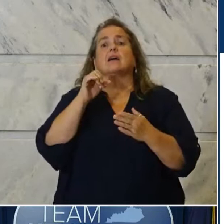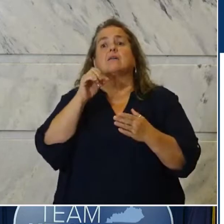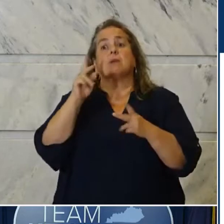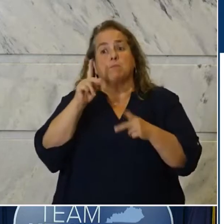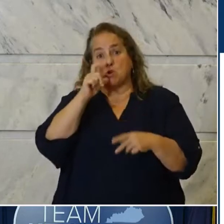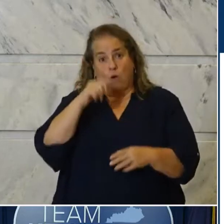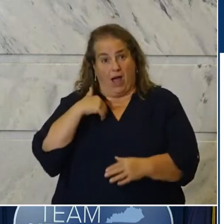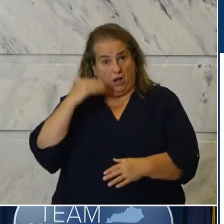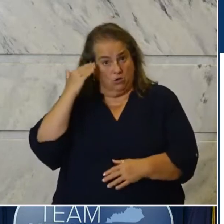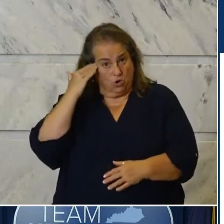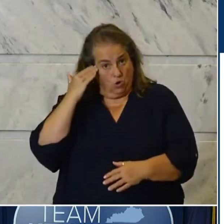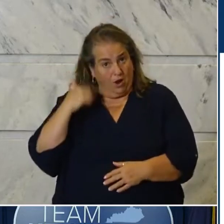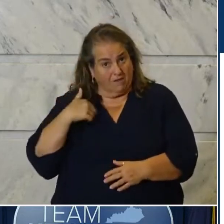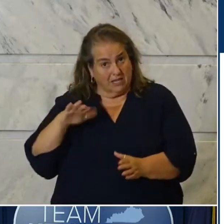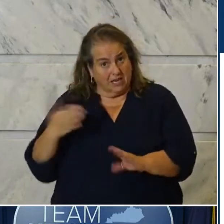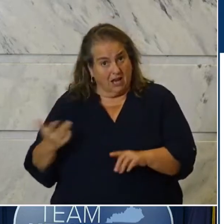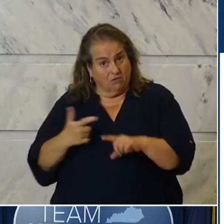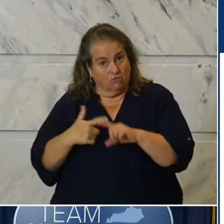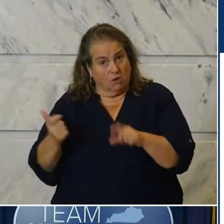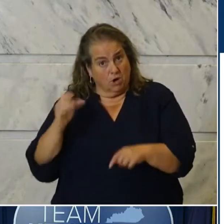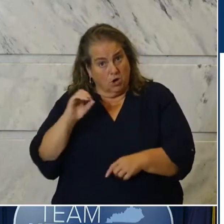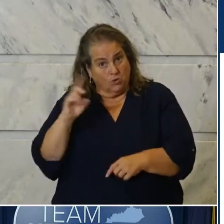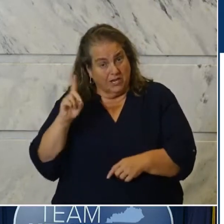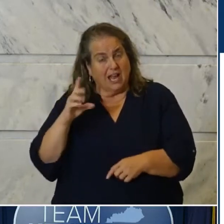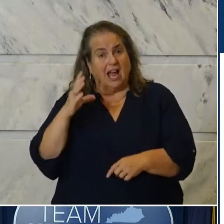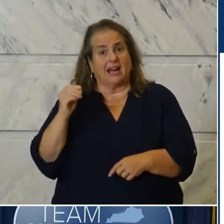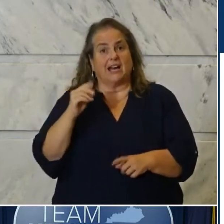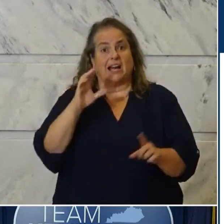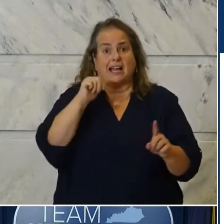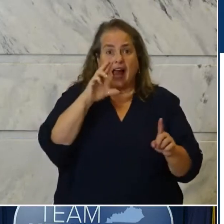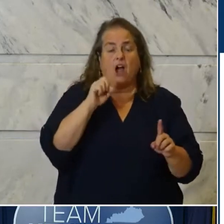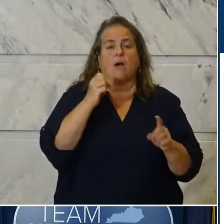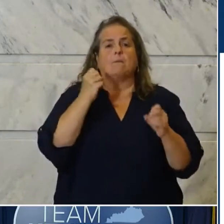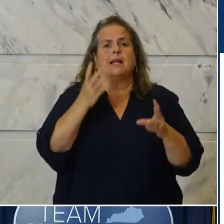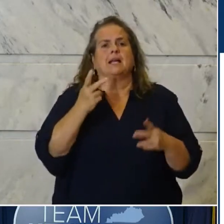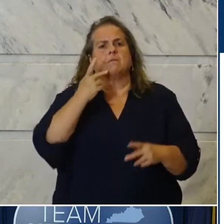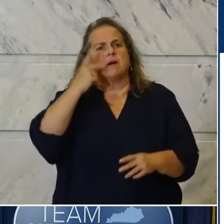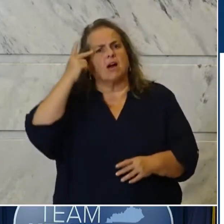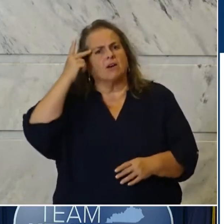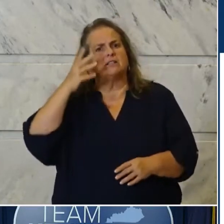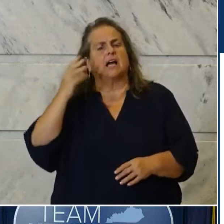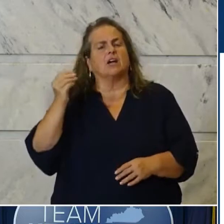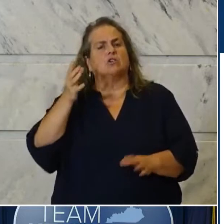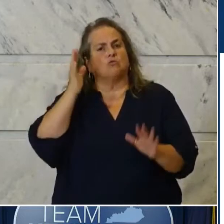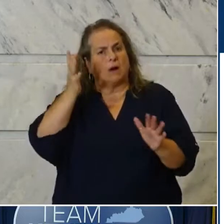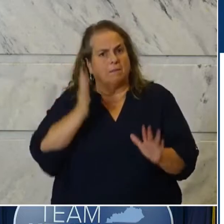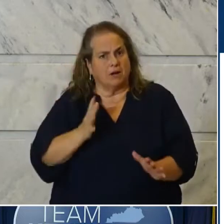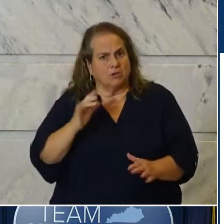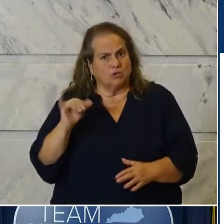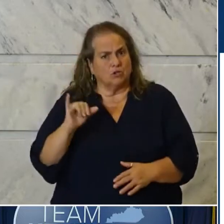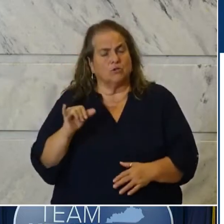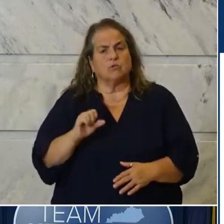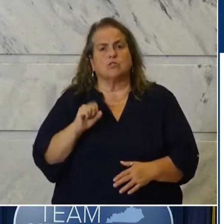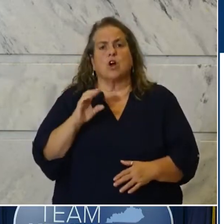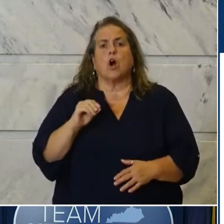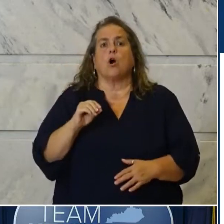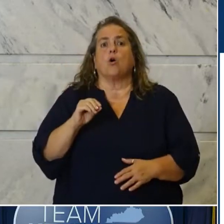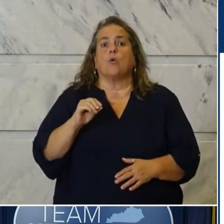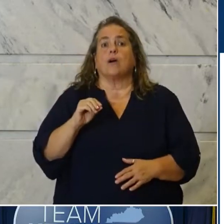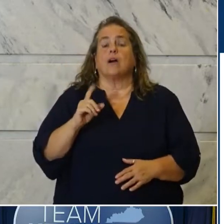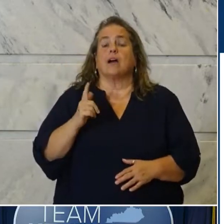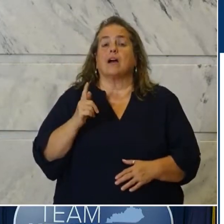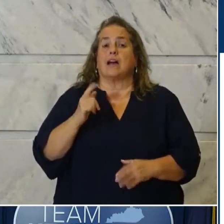has taken so many people's parents and grandparents. So International Overdose Awareness